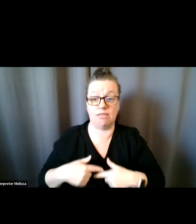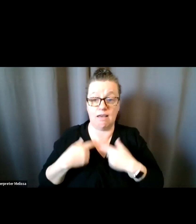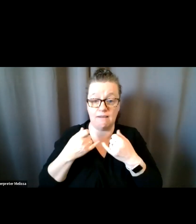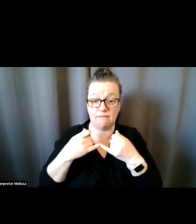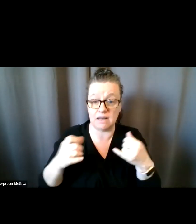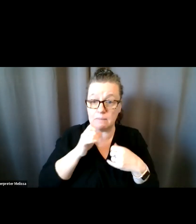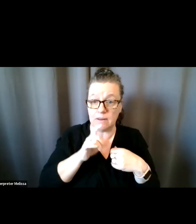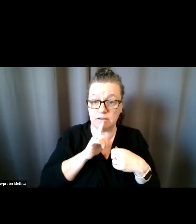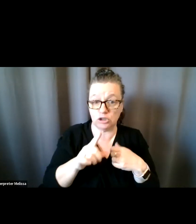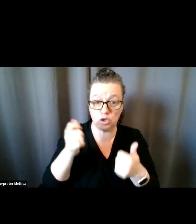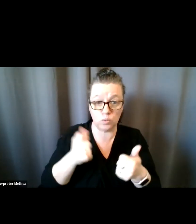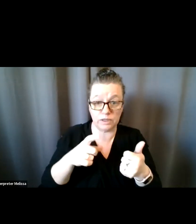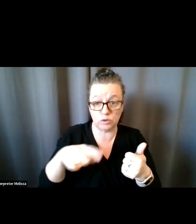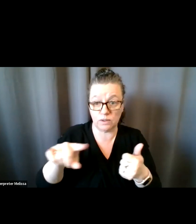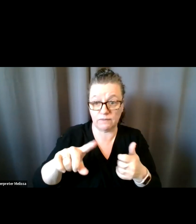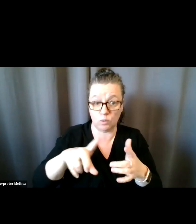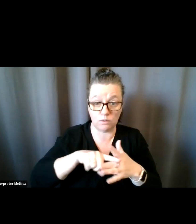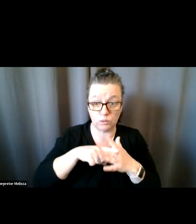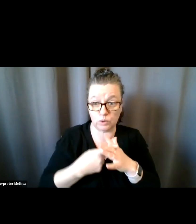who of you would like to start.